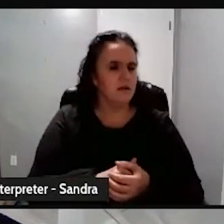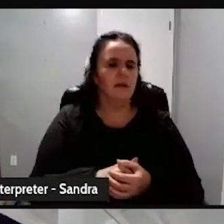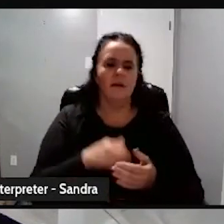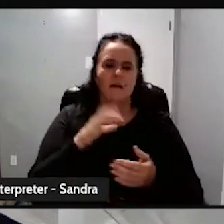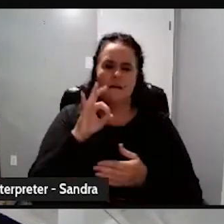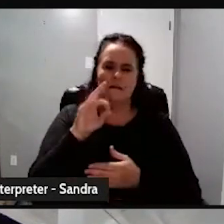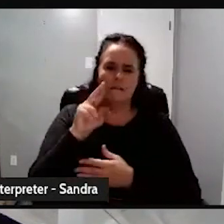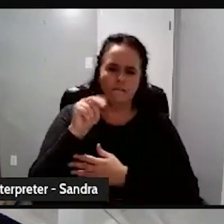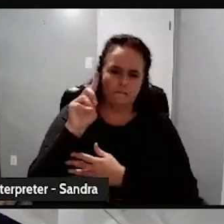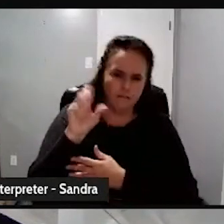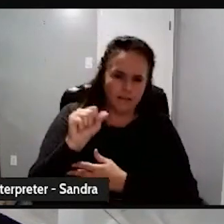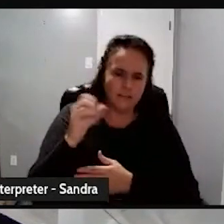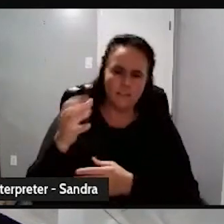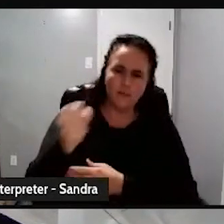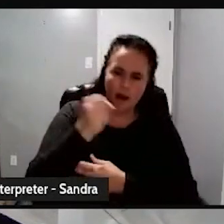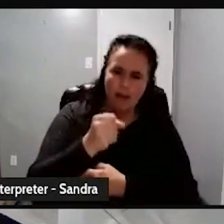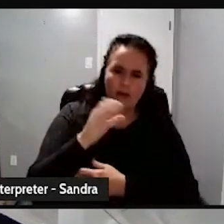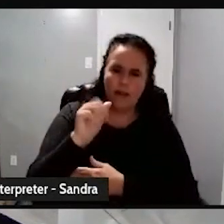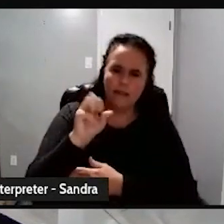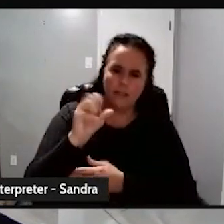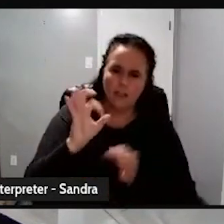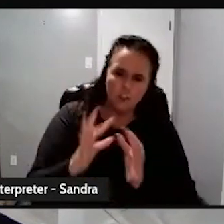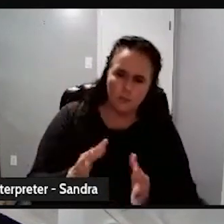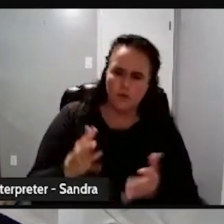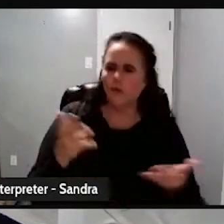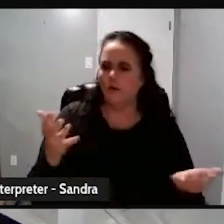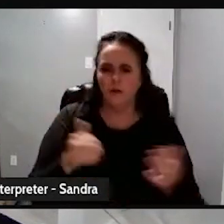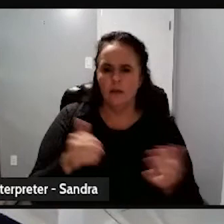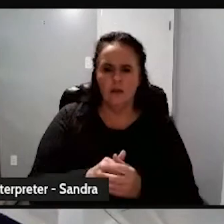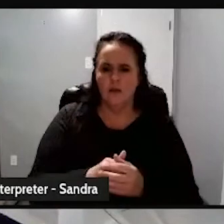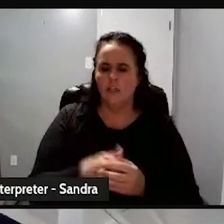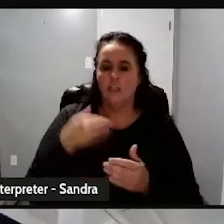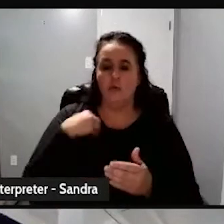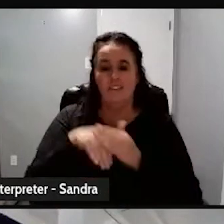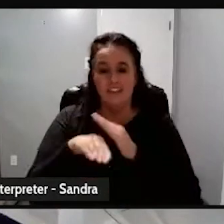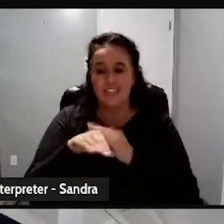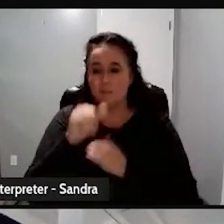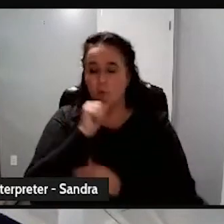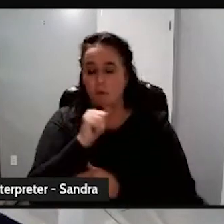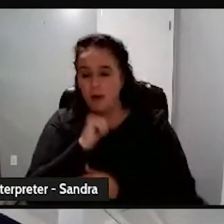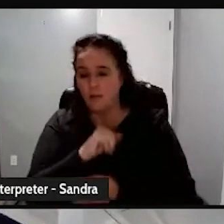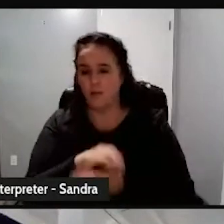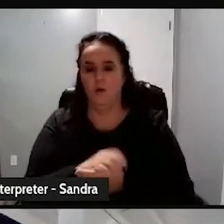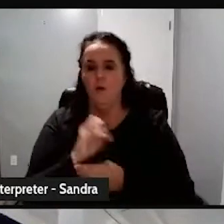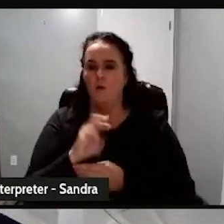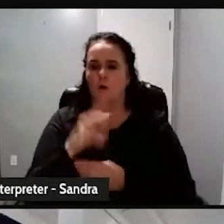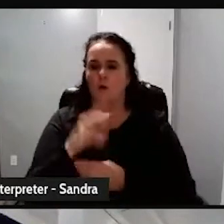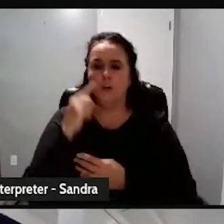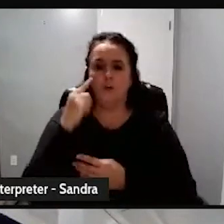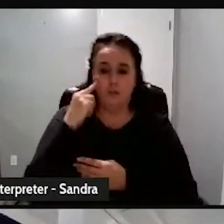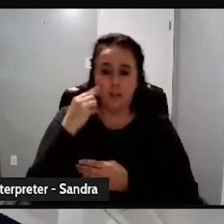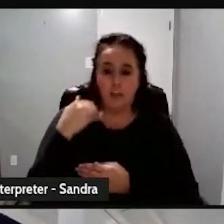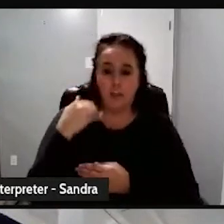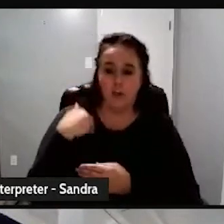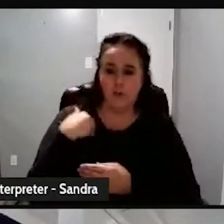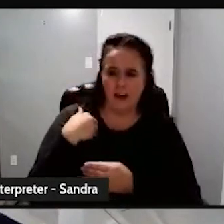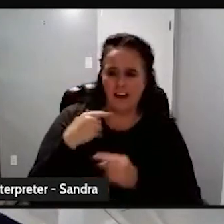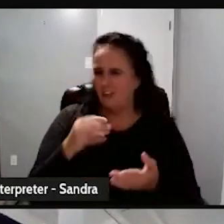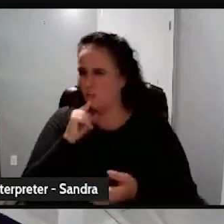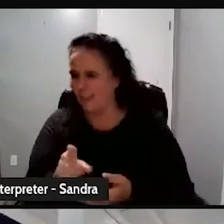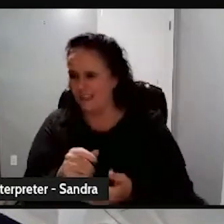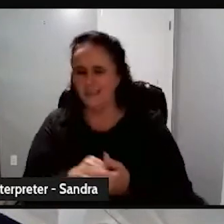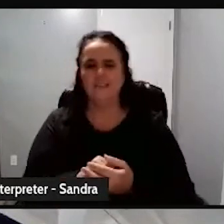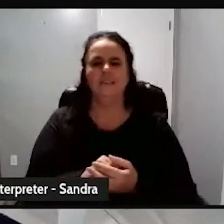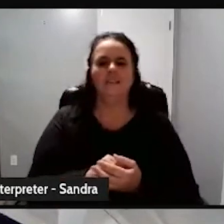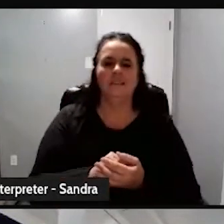ASL? Is your place, do you have an accessible washroom? Or you think you do, but you don't actually, once a